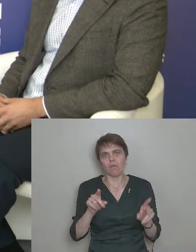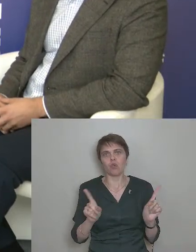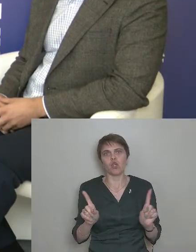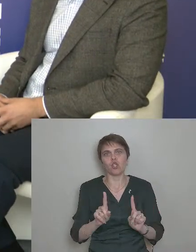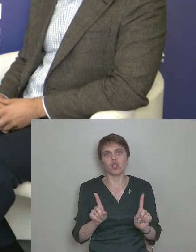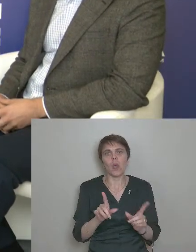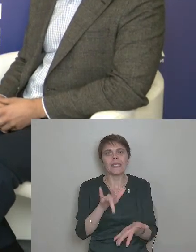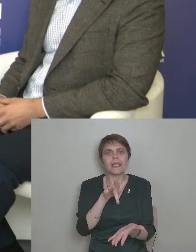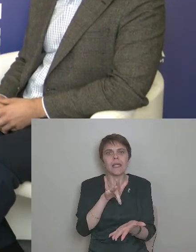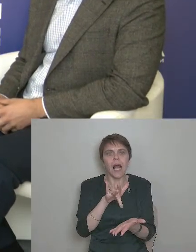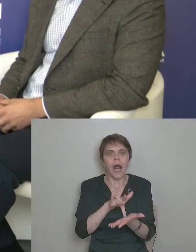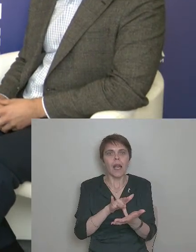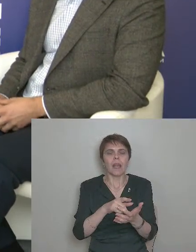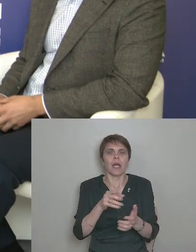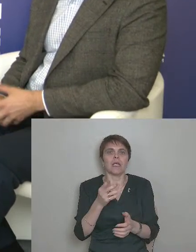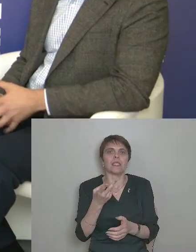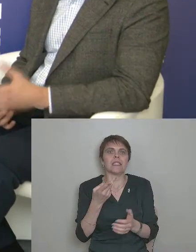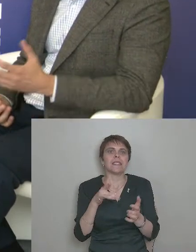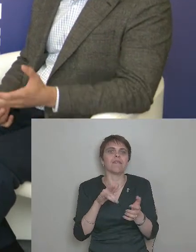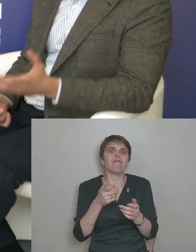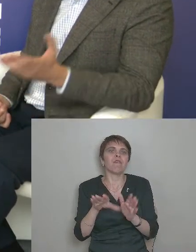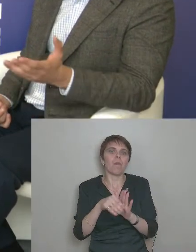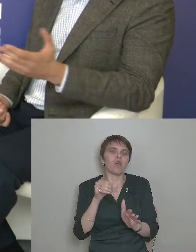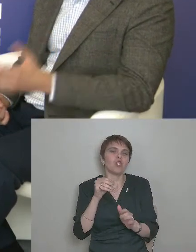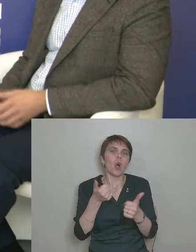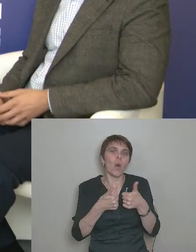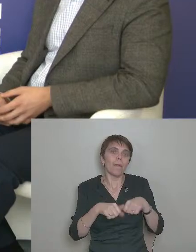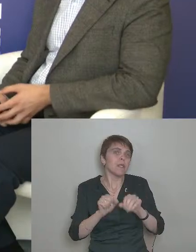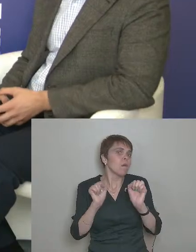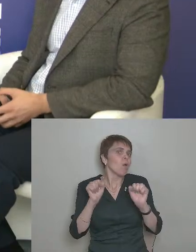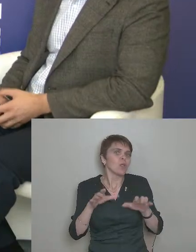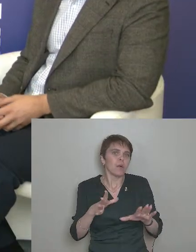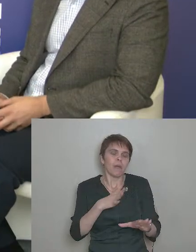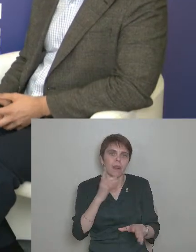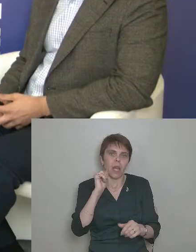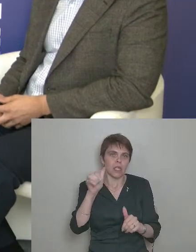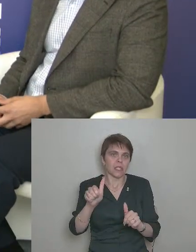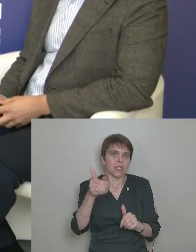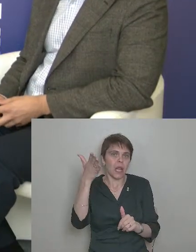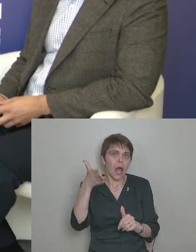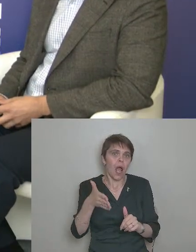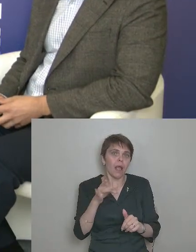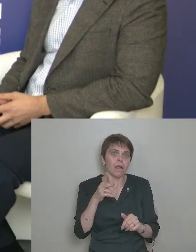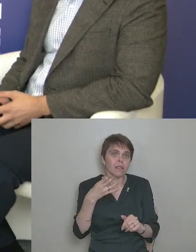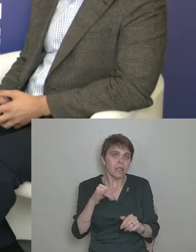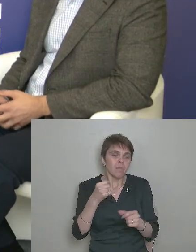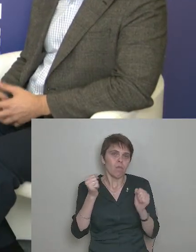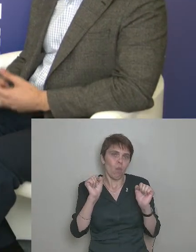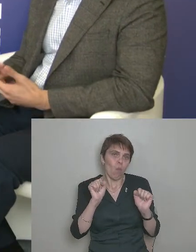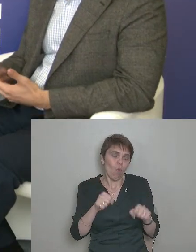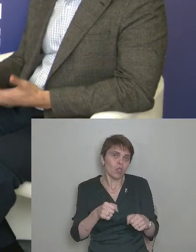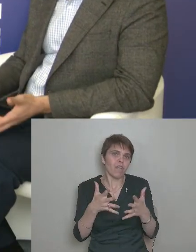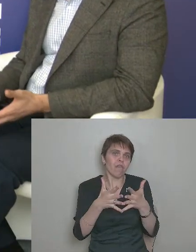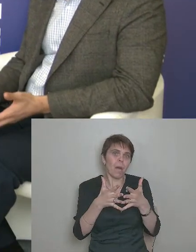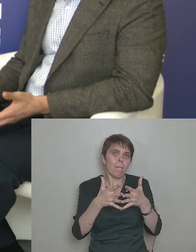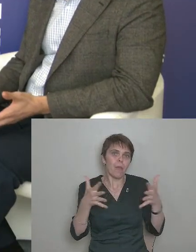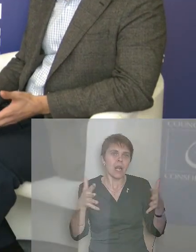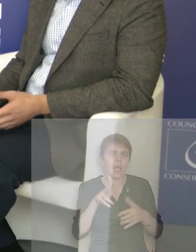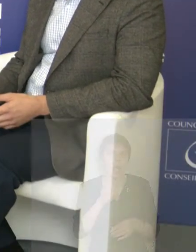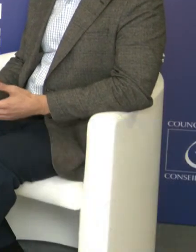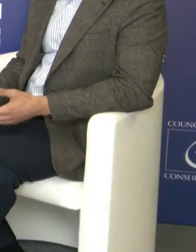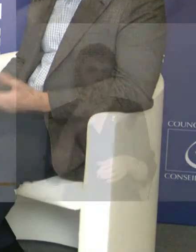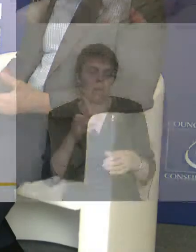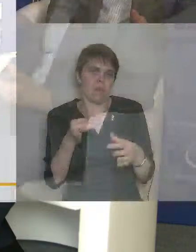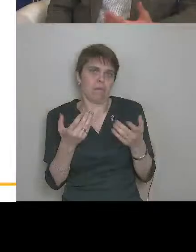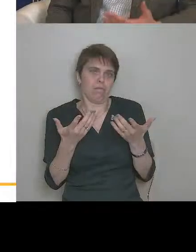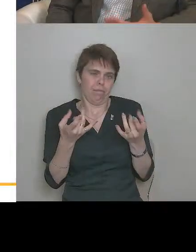up to the present, but we hope that the CEC is going to interpret it similarly to what you can see on this slide, or